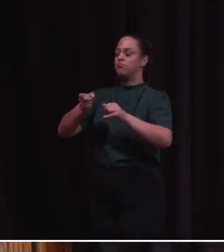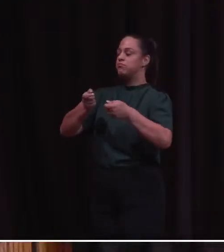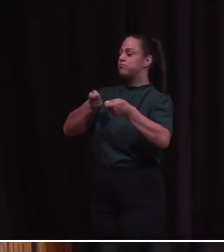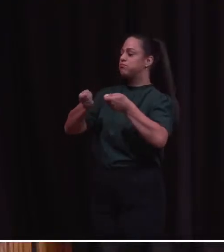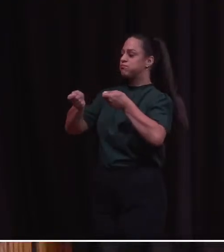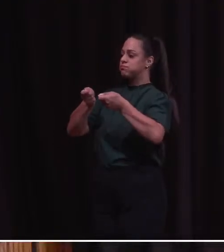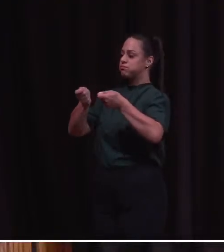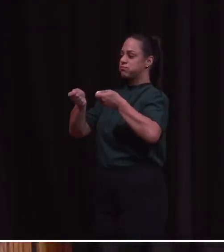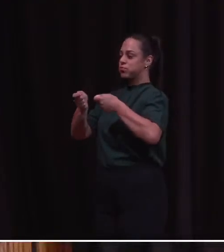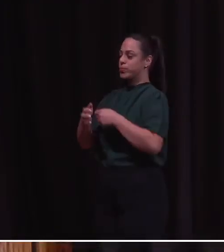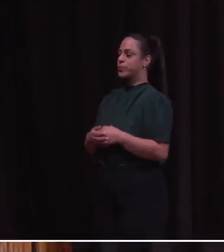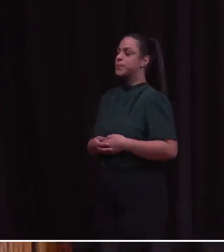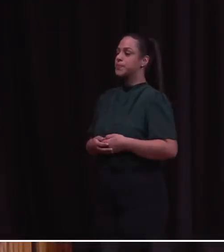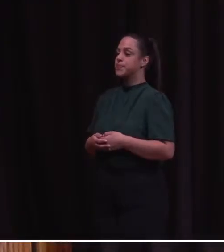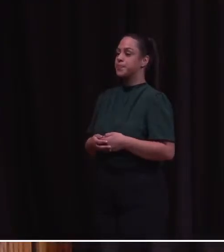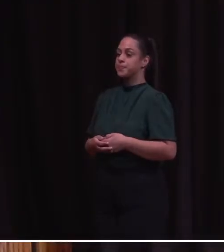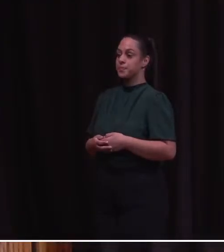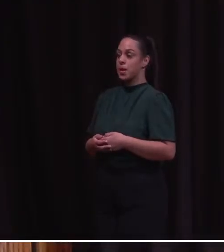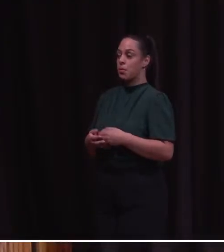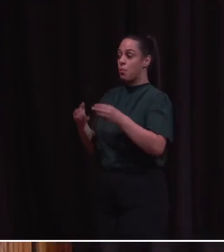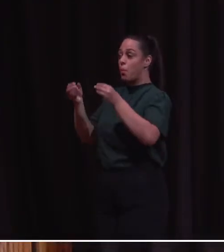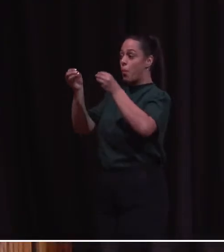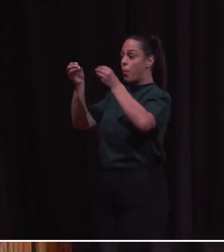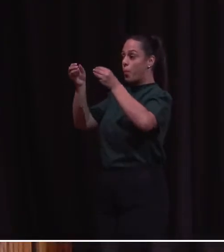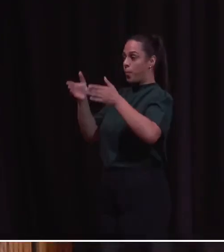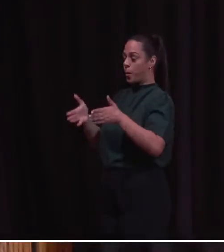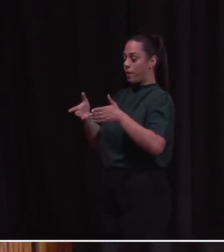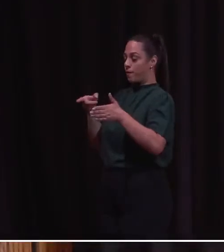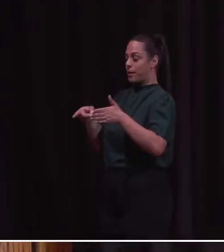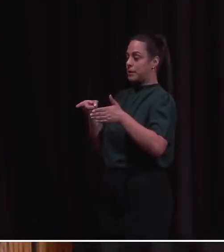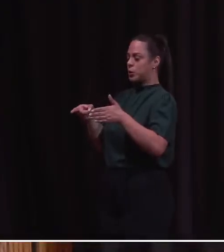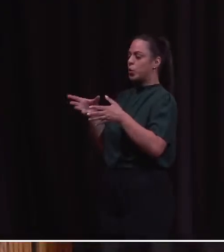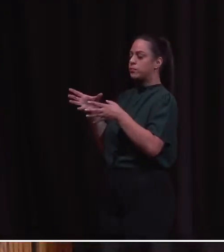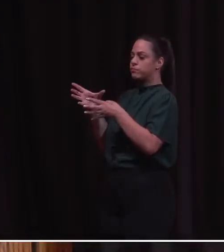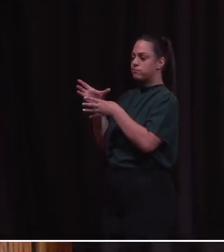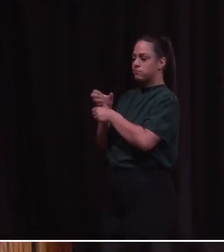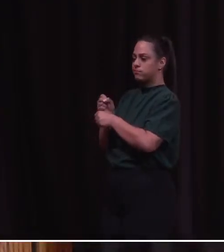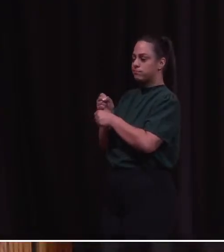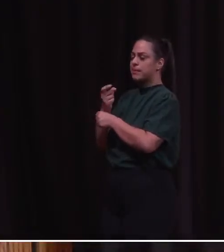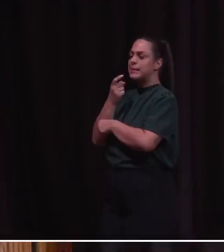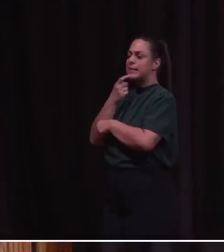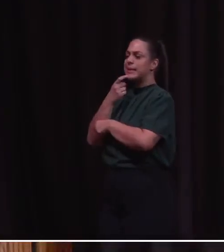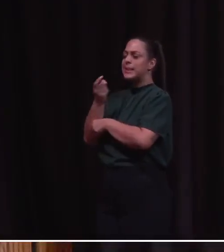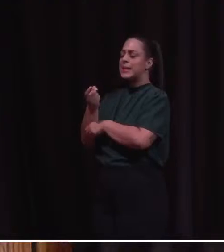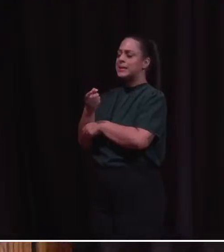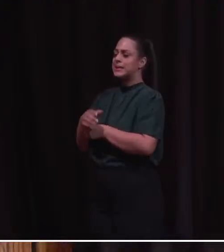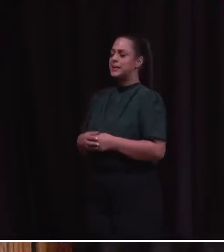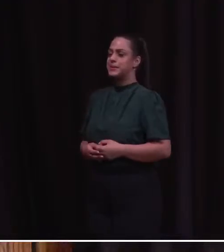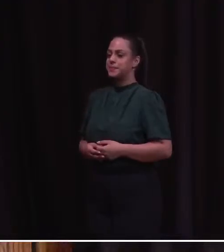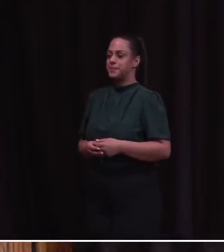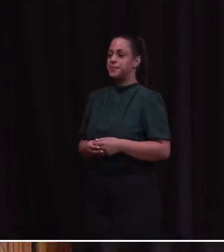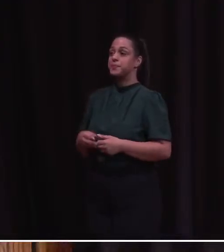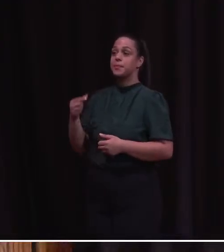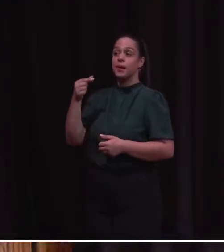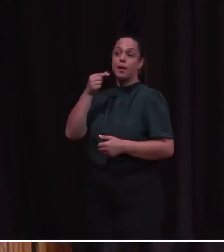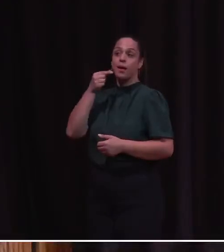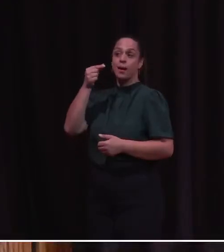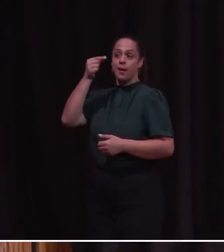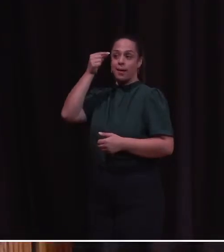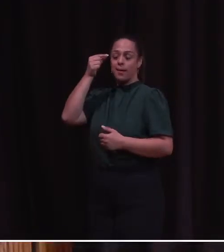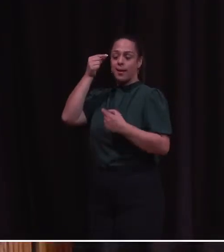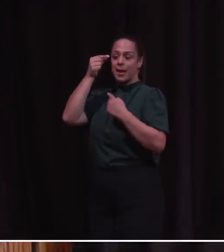up so very well in regard to Africa when she wrote, and I quote, "Gender as a mechanism